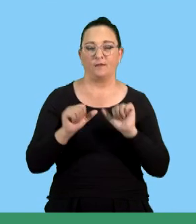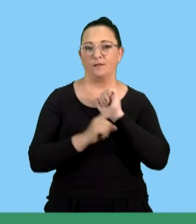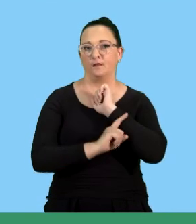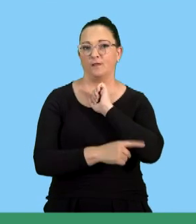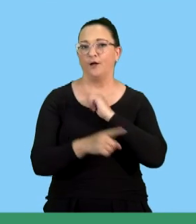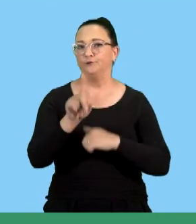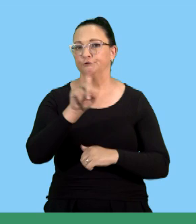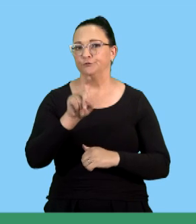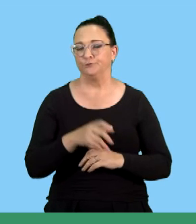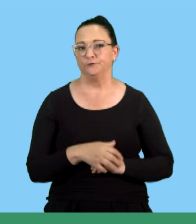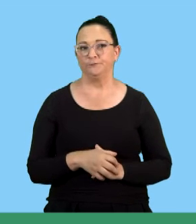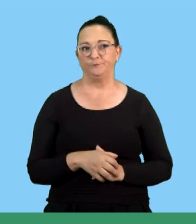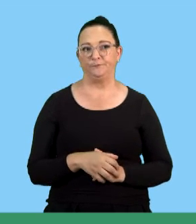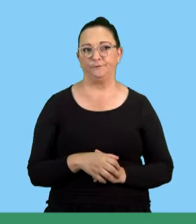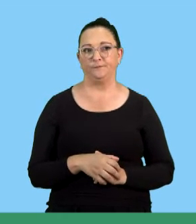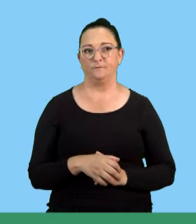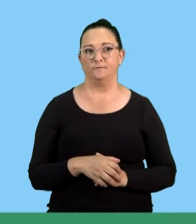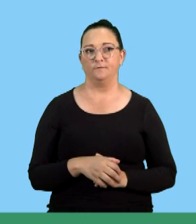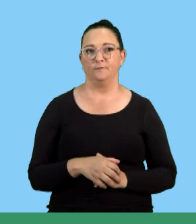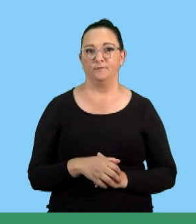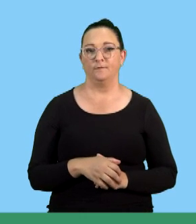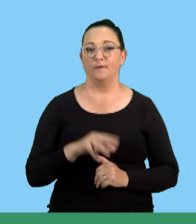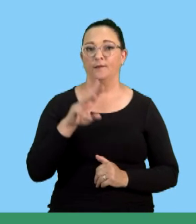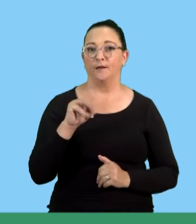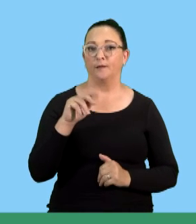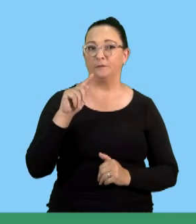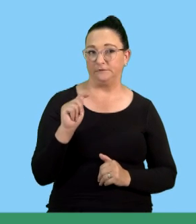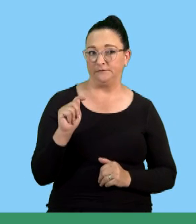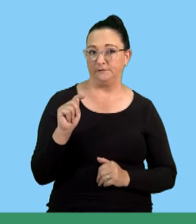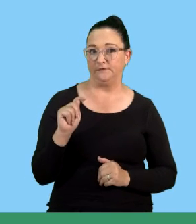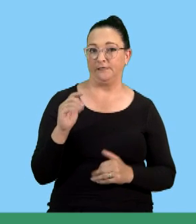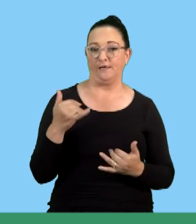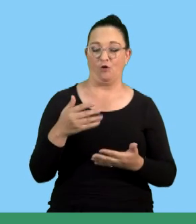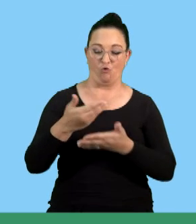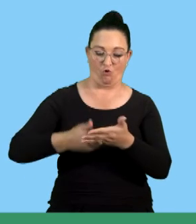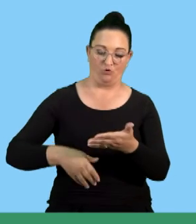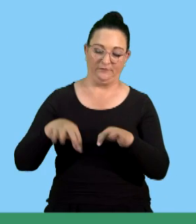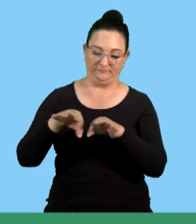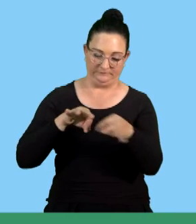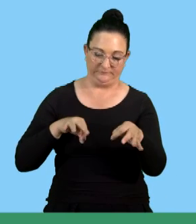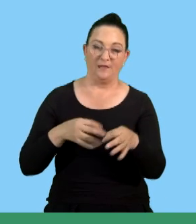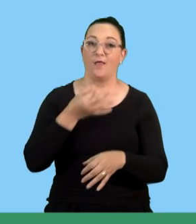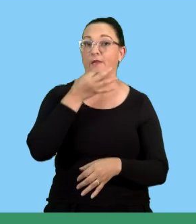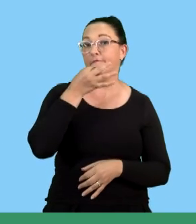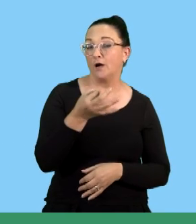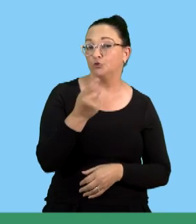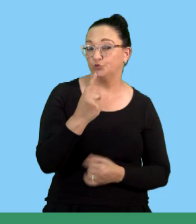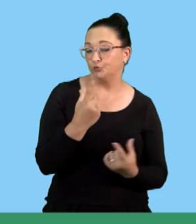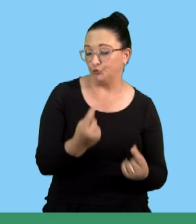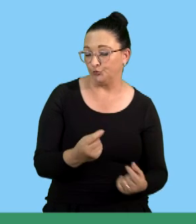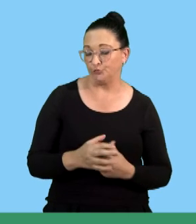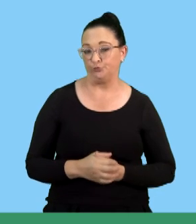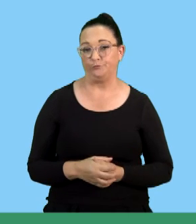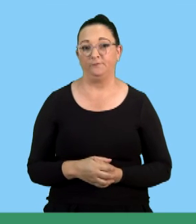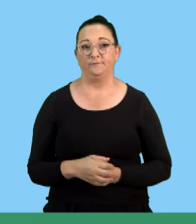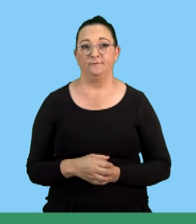The last question here in this part, it says advise MT on the termination of contracts. Remember, termination means ending